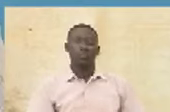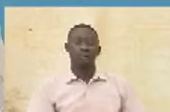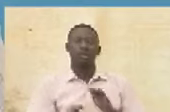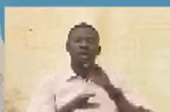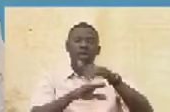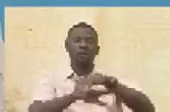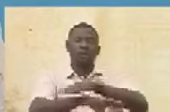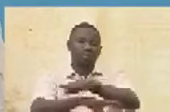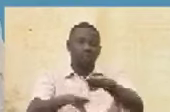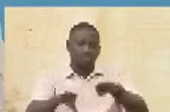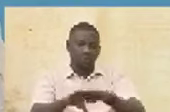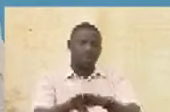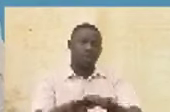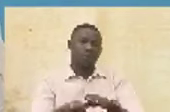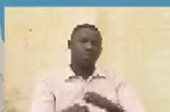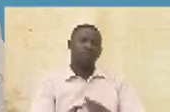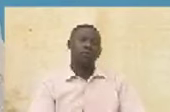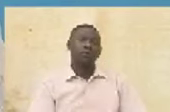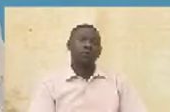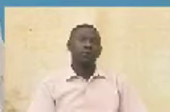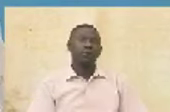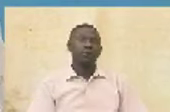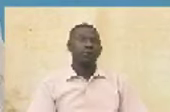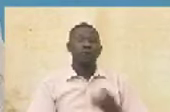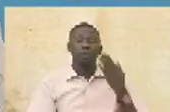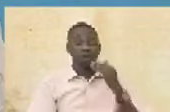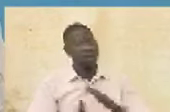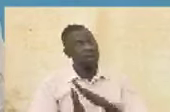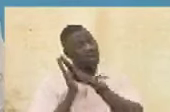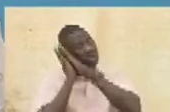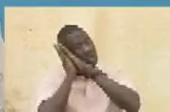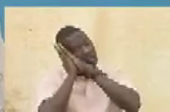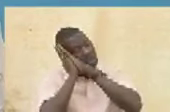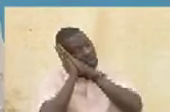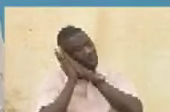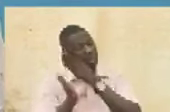I went under the veranda. When I lay down